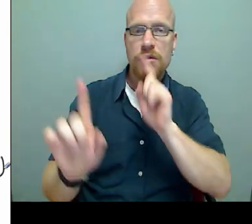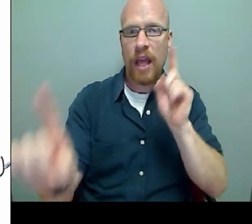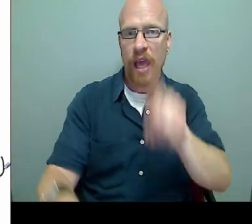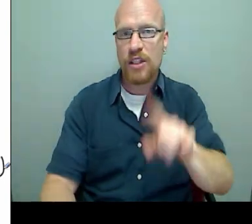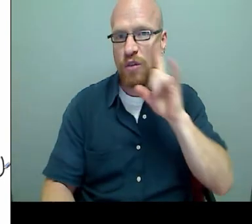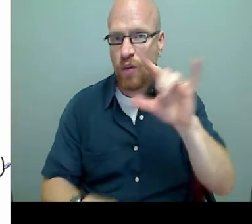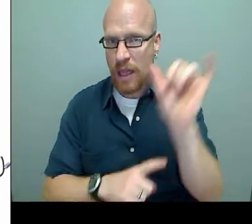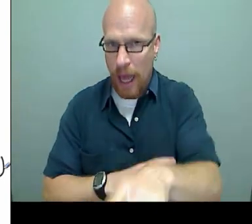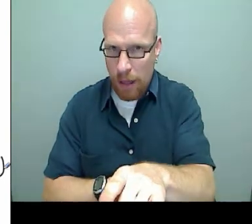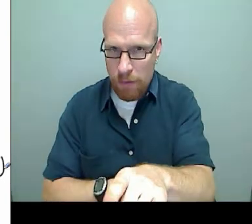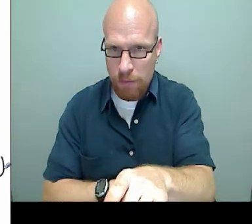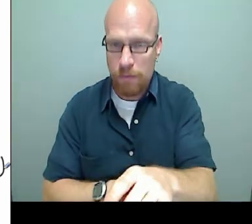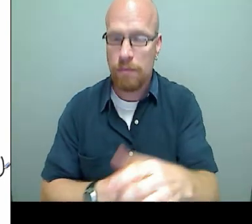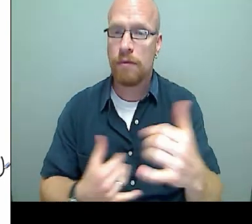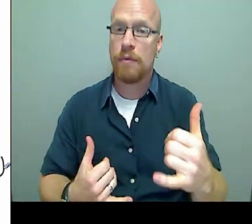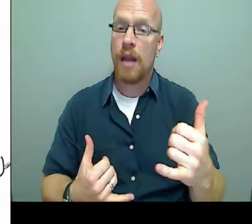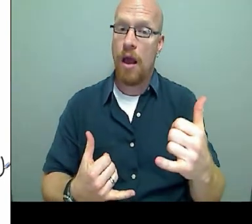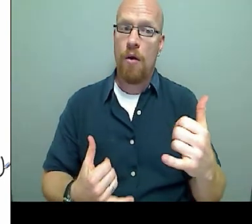two equations.